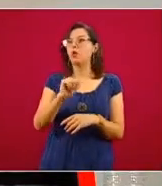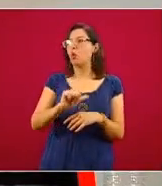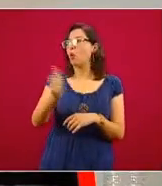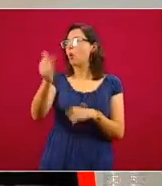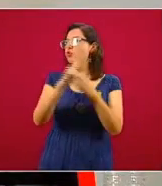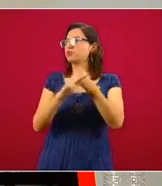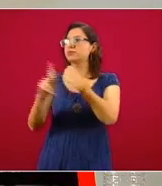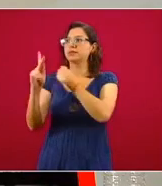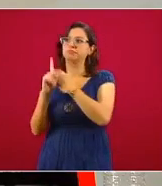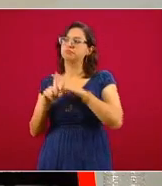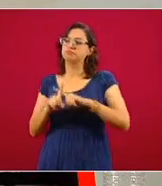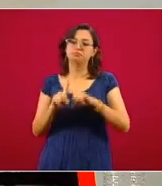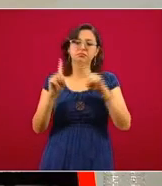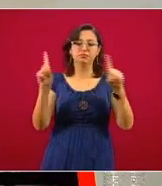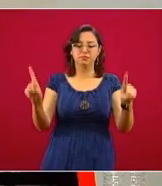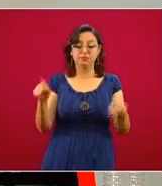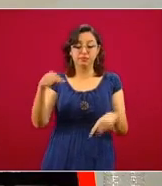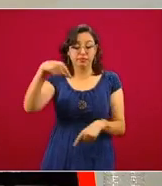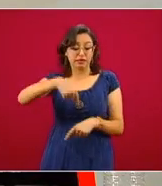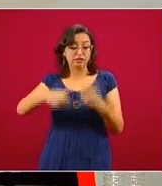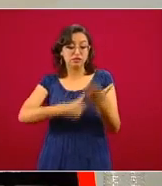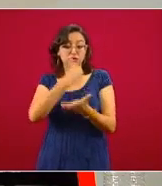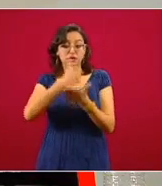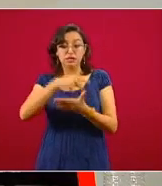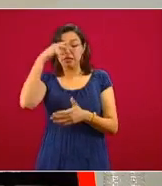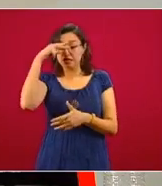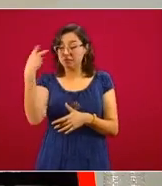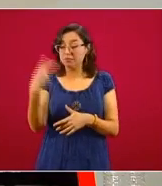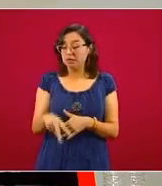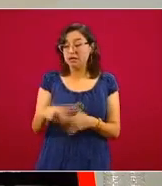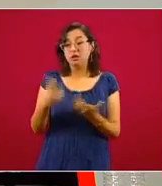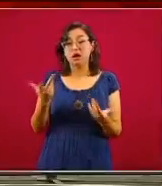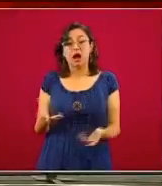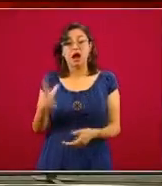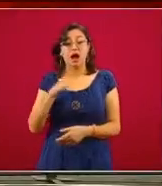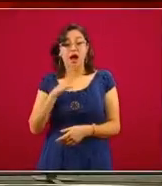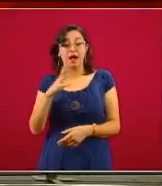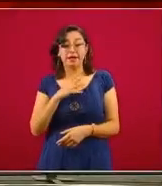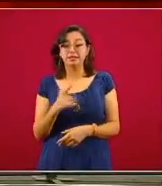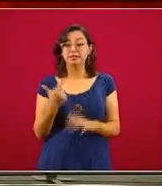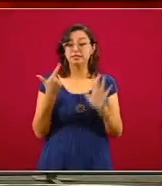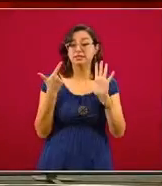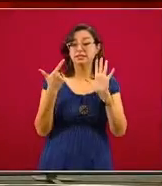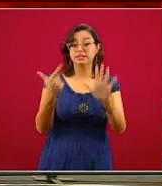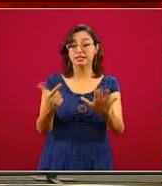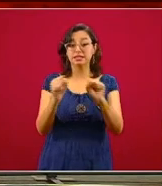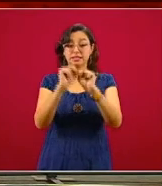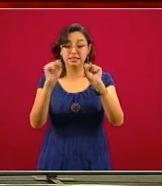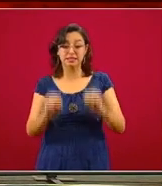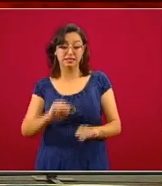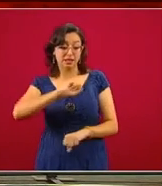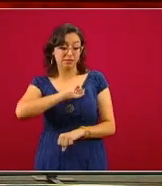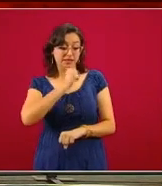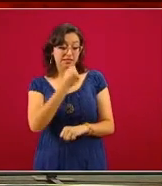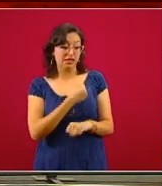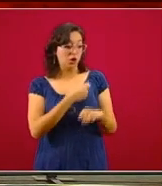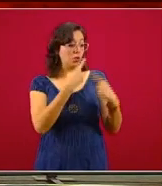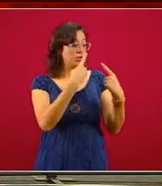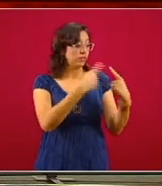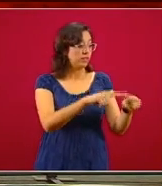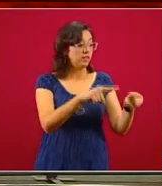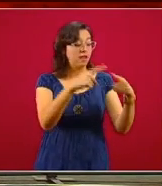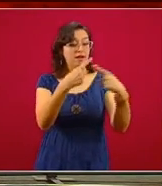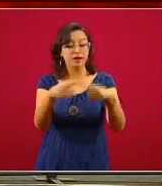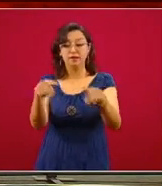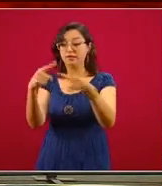of the world. I want to talk about how in this great city, we have 7 different health systems with